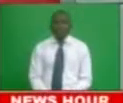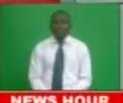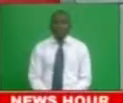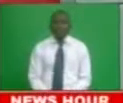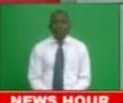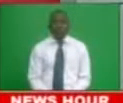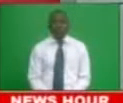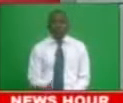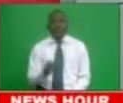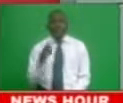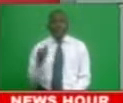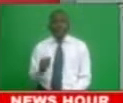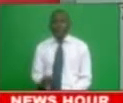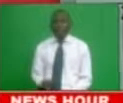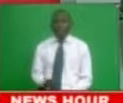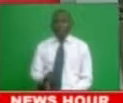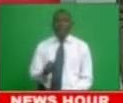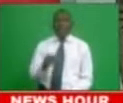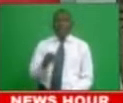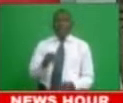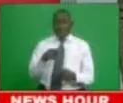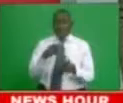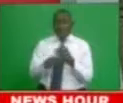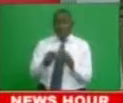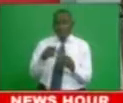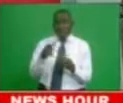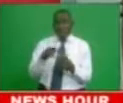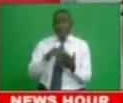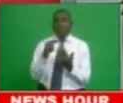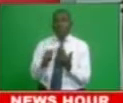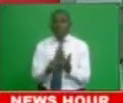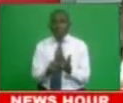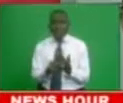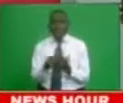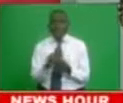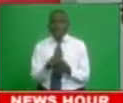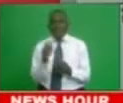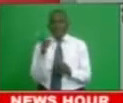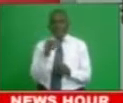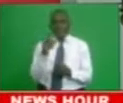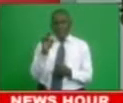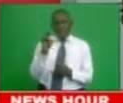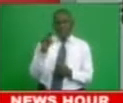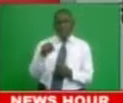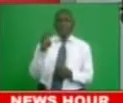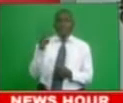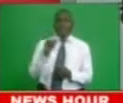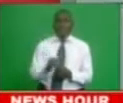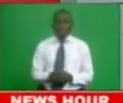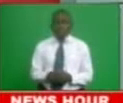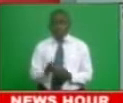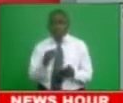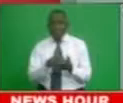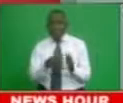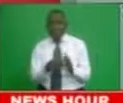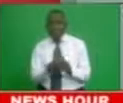And back in Accra, the consumer price inflation for the month of November has been pegged at 17.6%. This